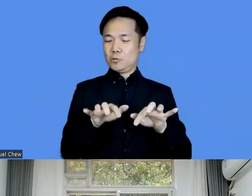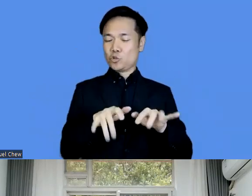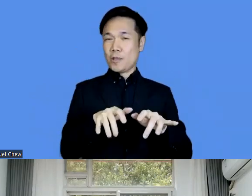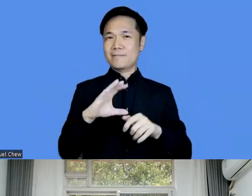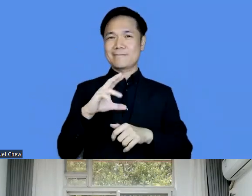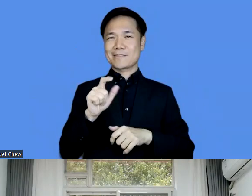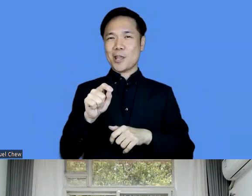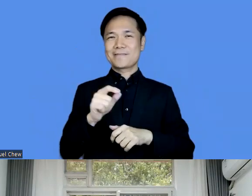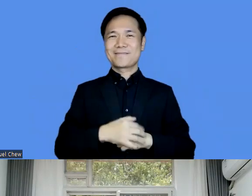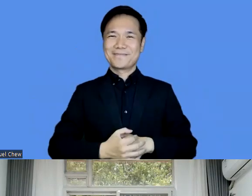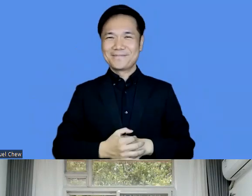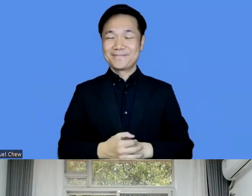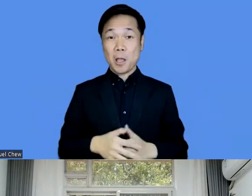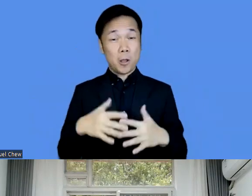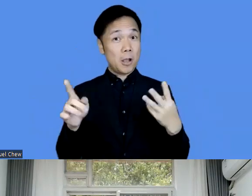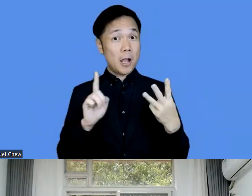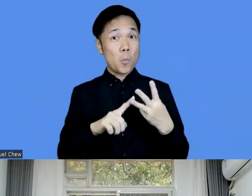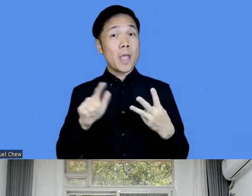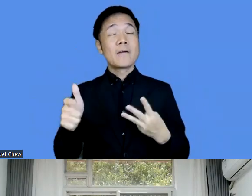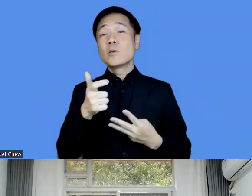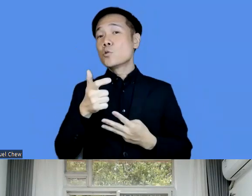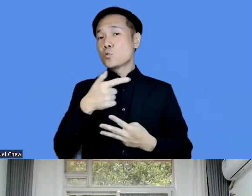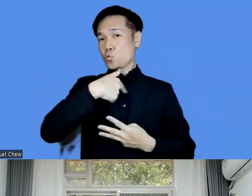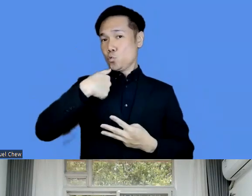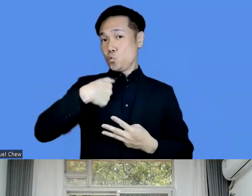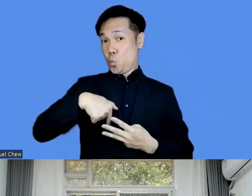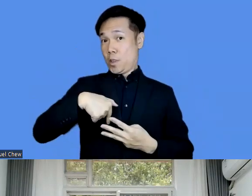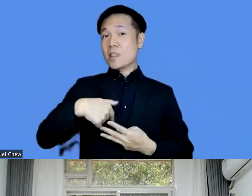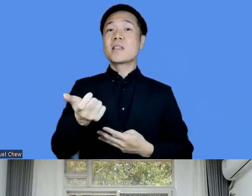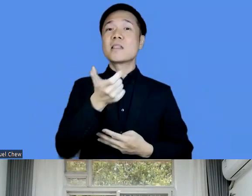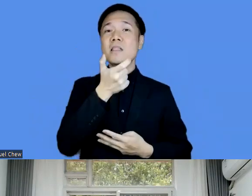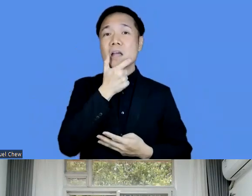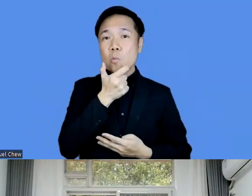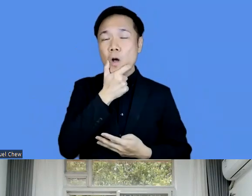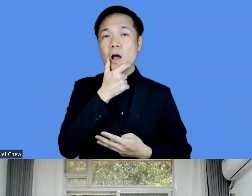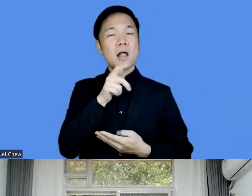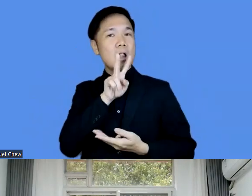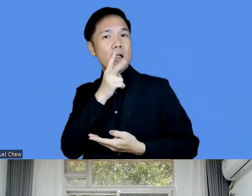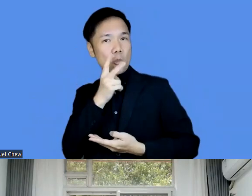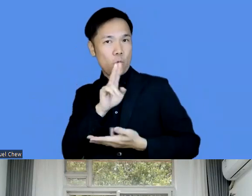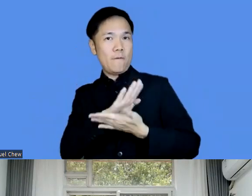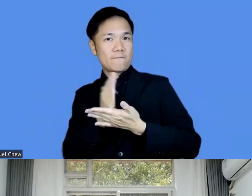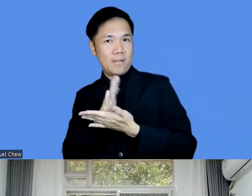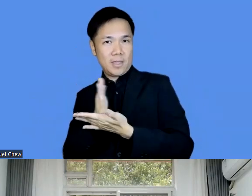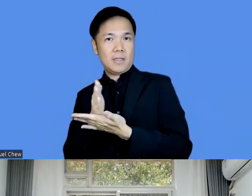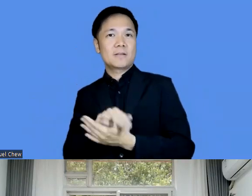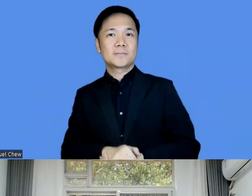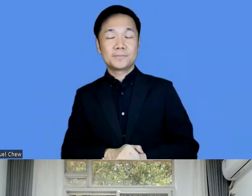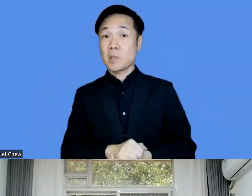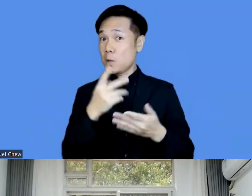And finally, we have Chinese and English interpretation that can be accessed through